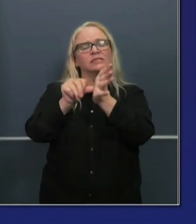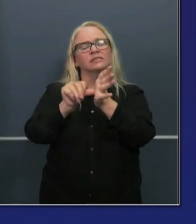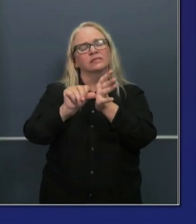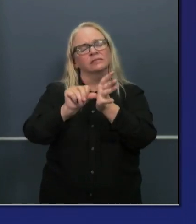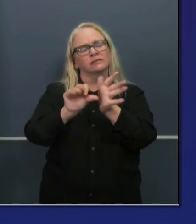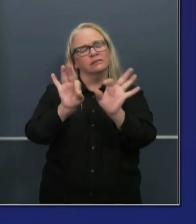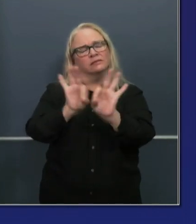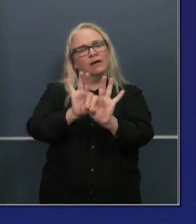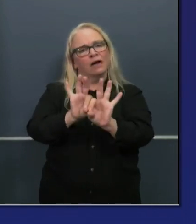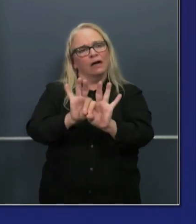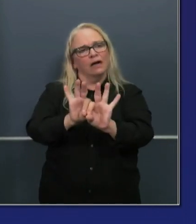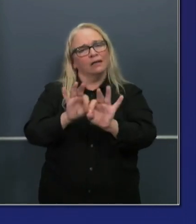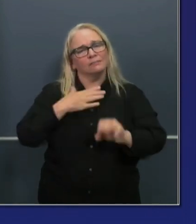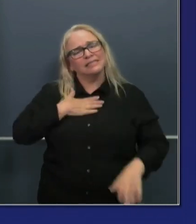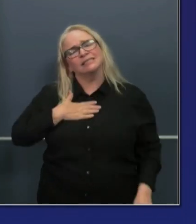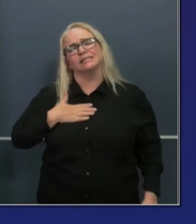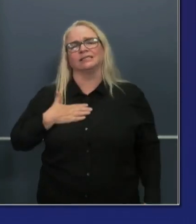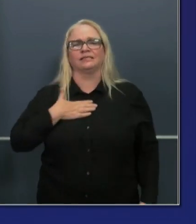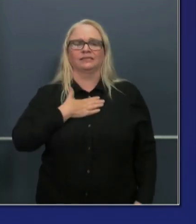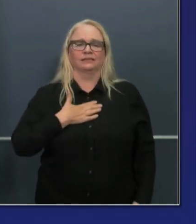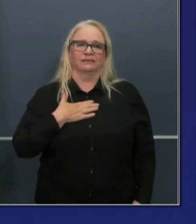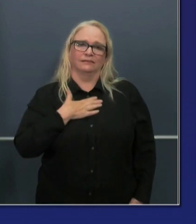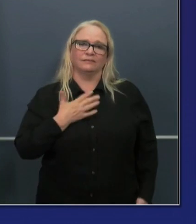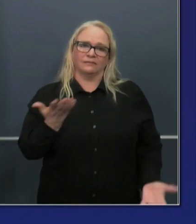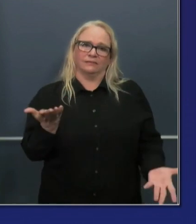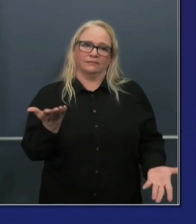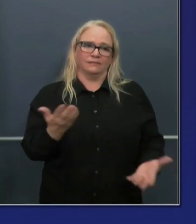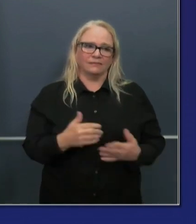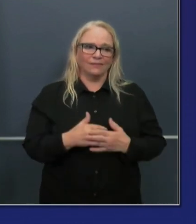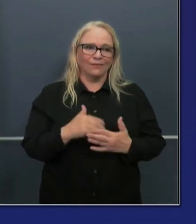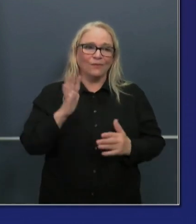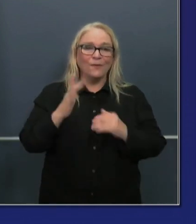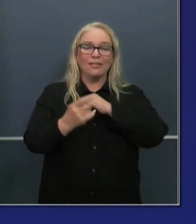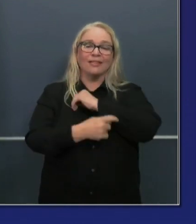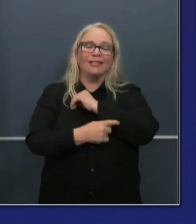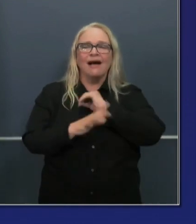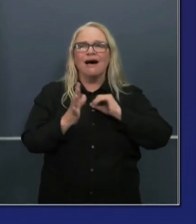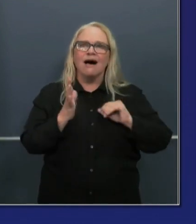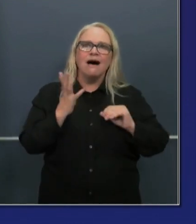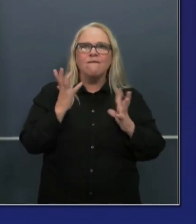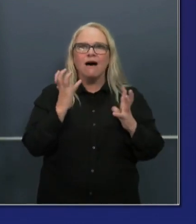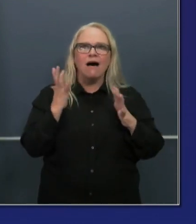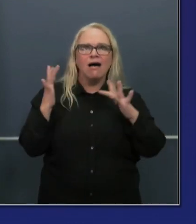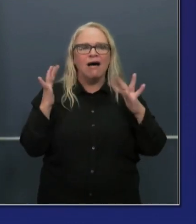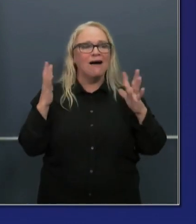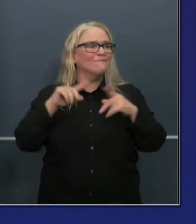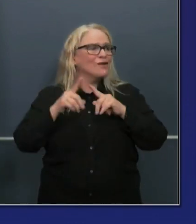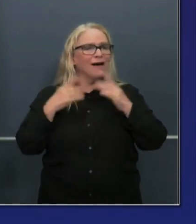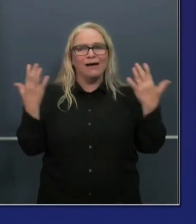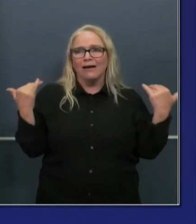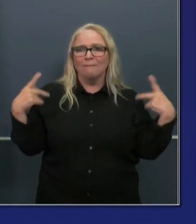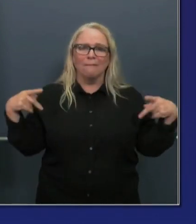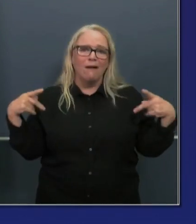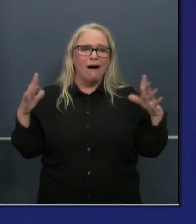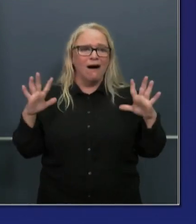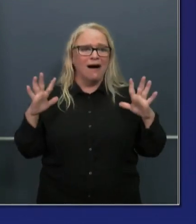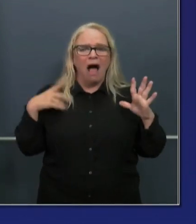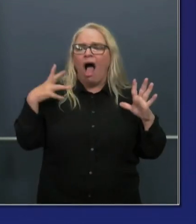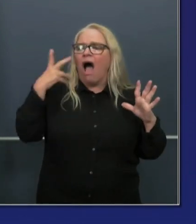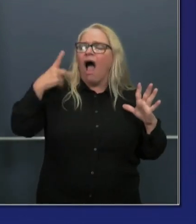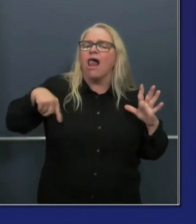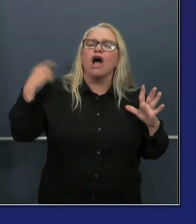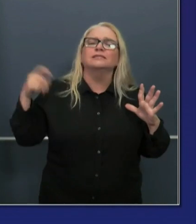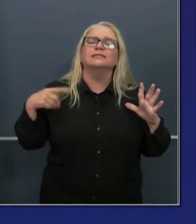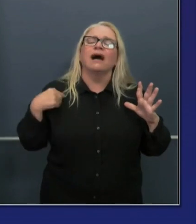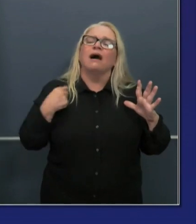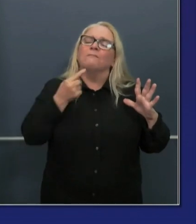the tendency to invite friends, neighbors over that you haven't seen is there. Perhaps you've already done that. I hope